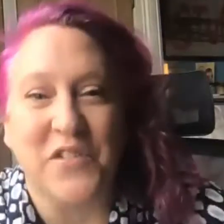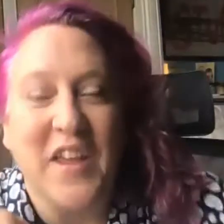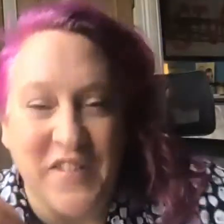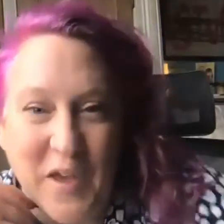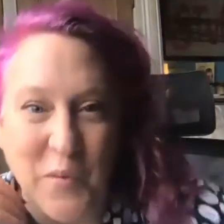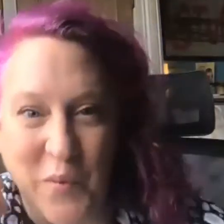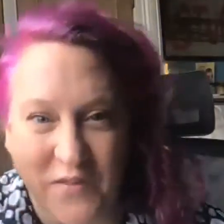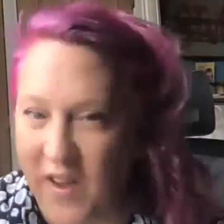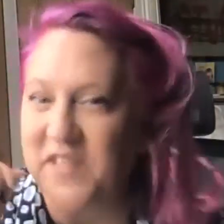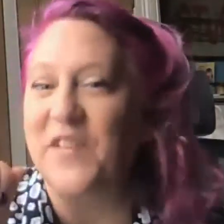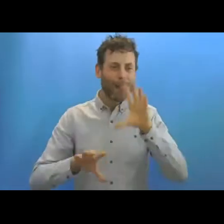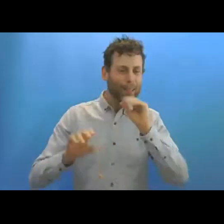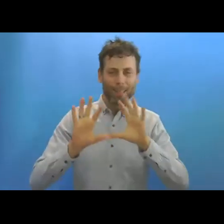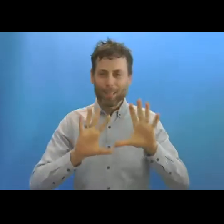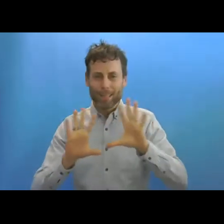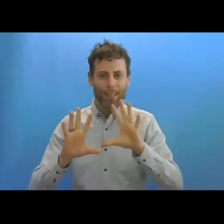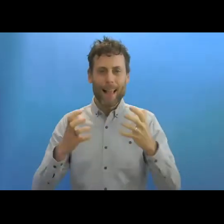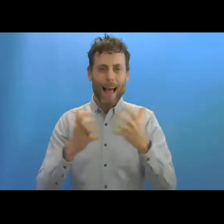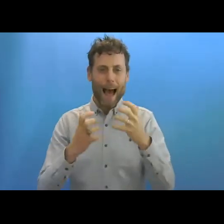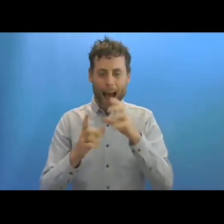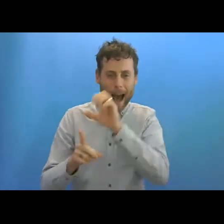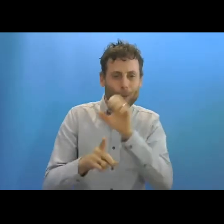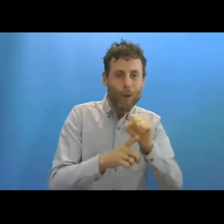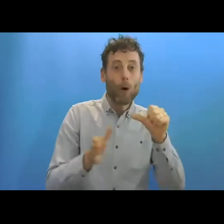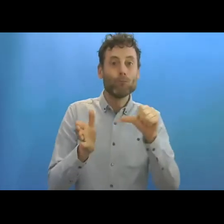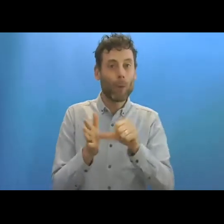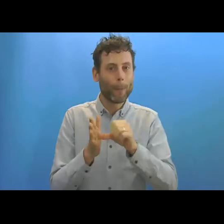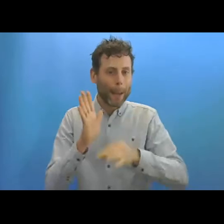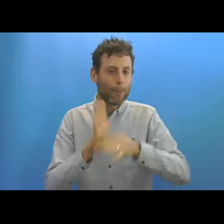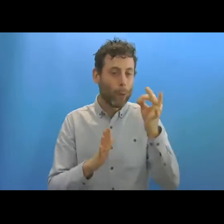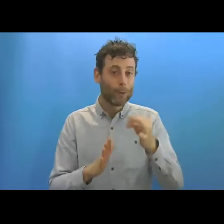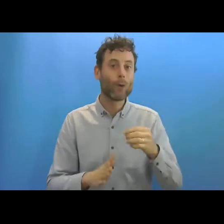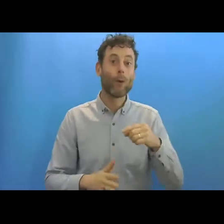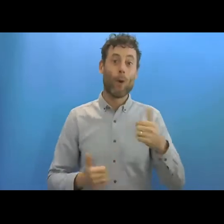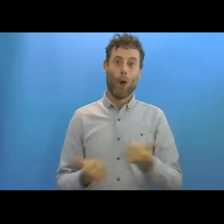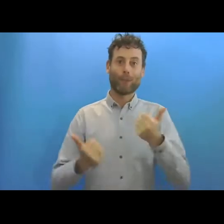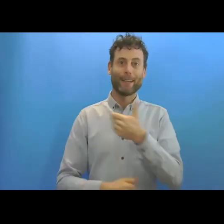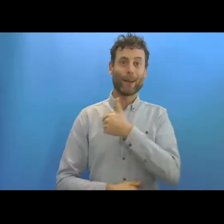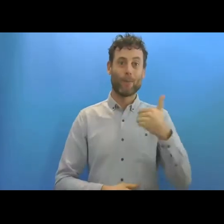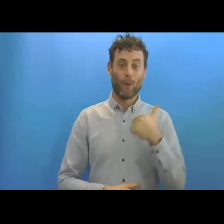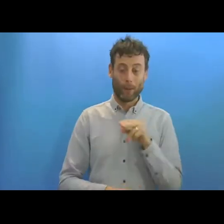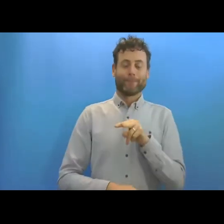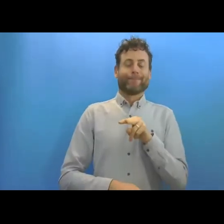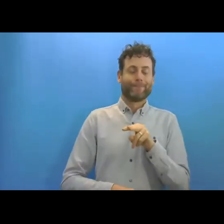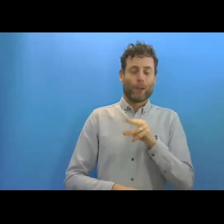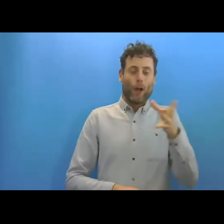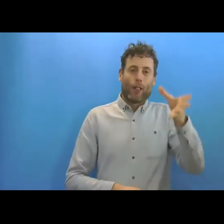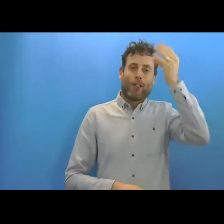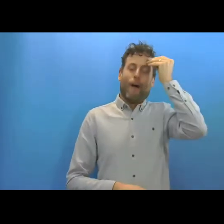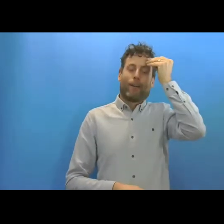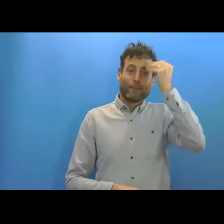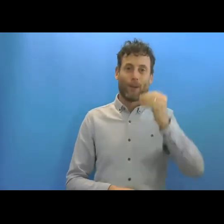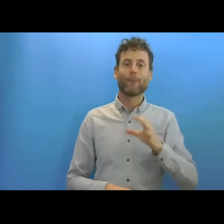out. So we've definitely learnt this morning, so the ones later on should be a lot simpler. In terms of